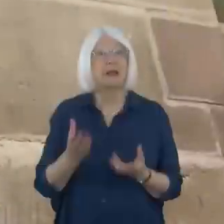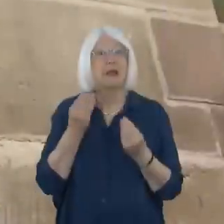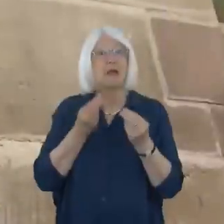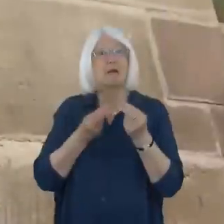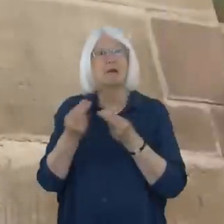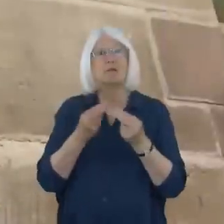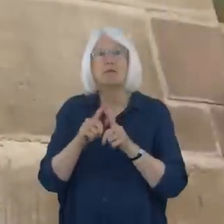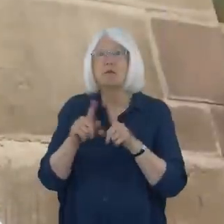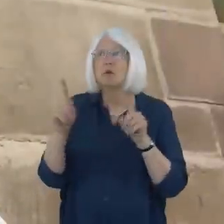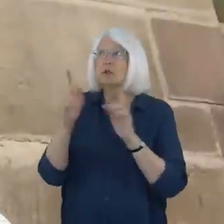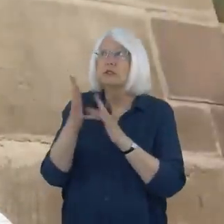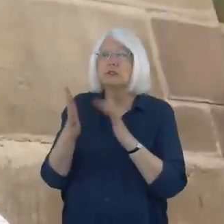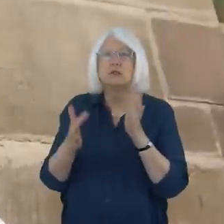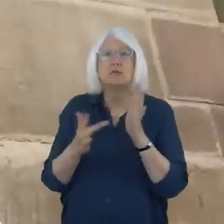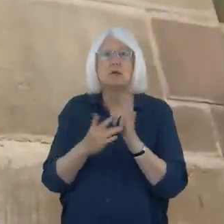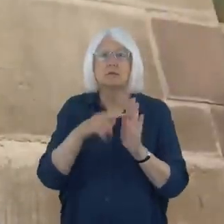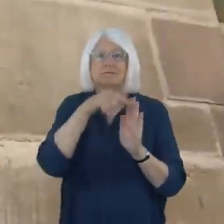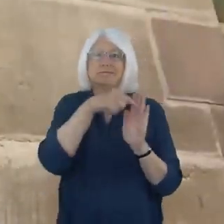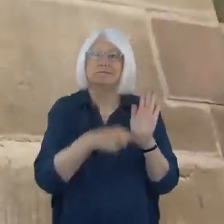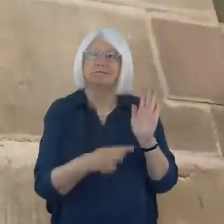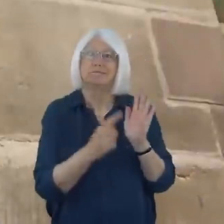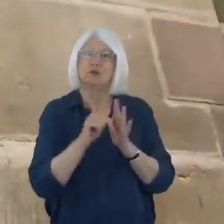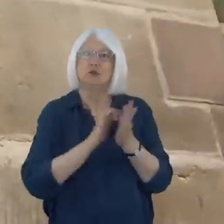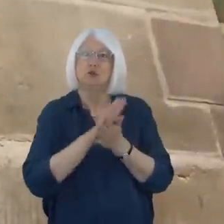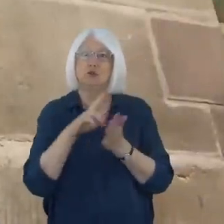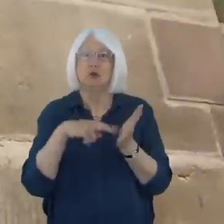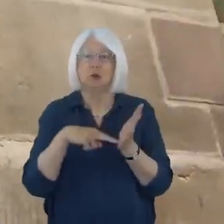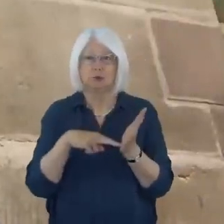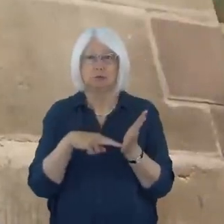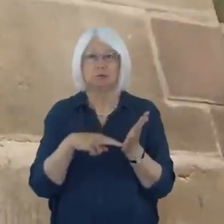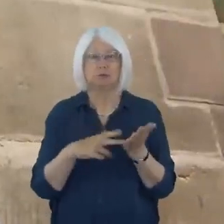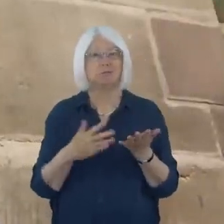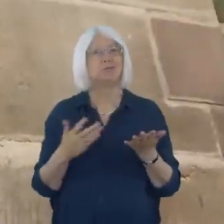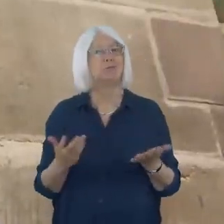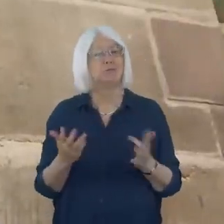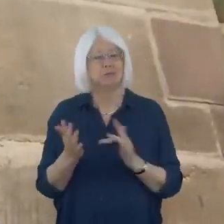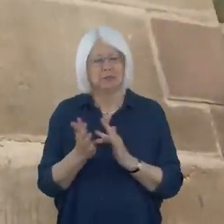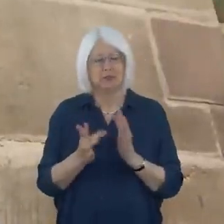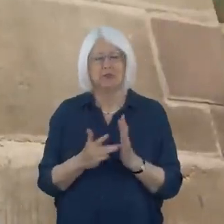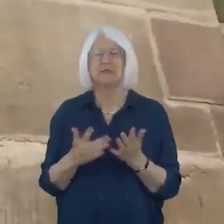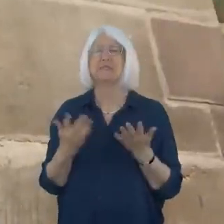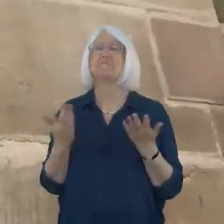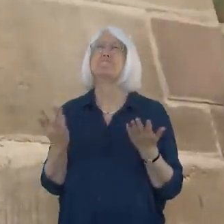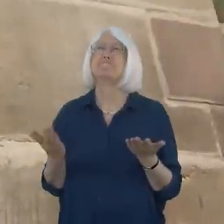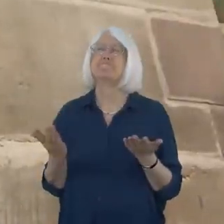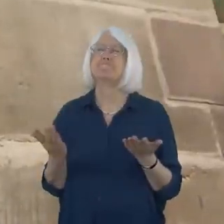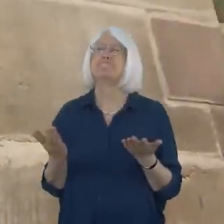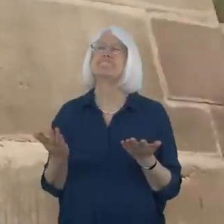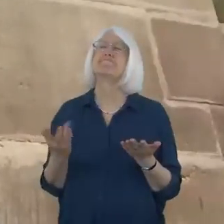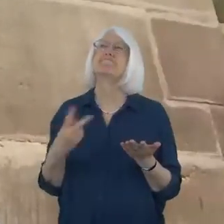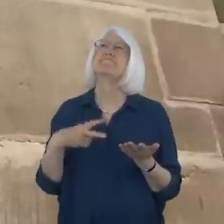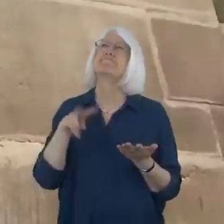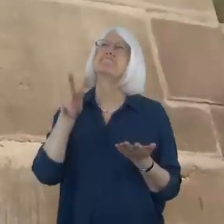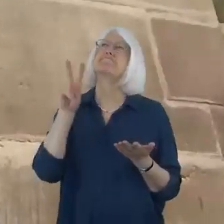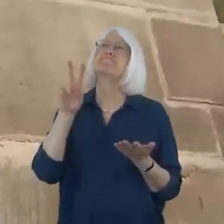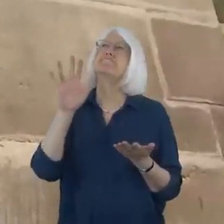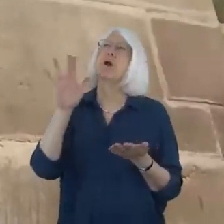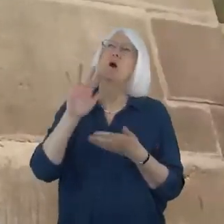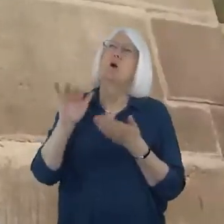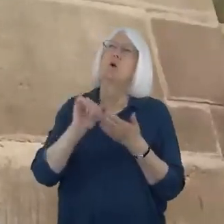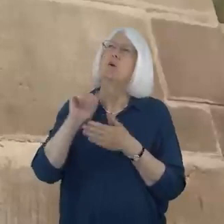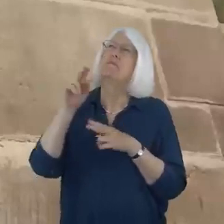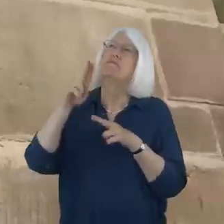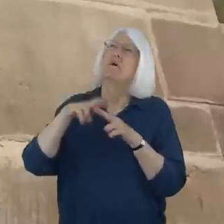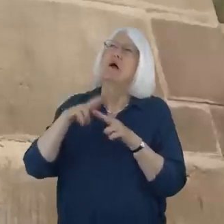The Gospel of our Lord Jesus Christ according to John. Jesus looked up to heaven and prayed, Holy